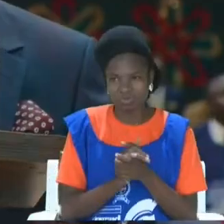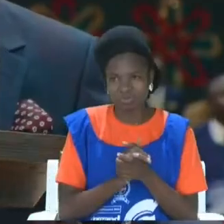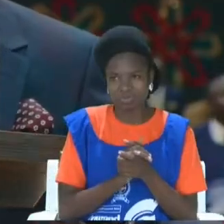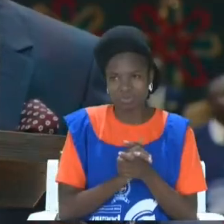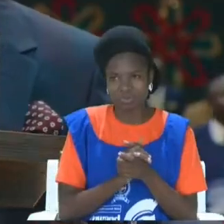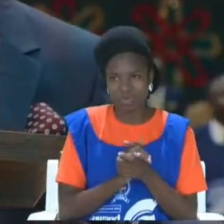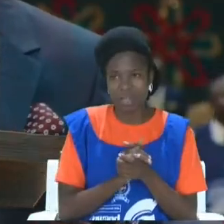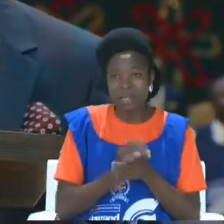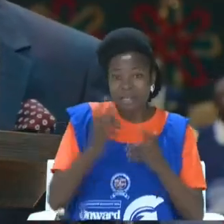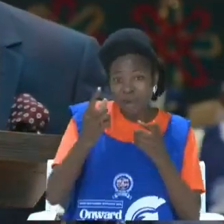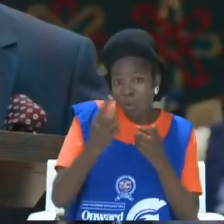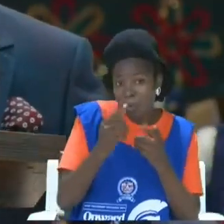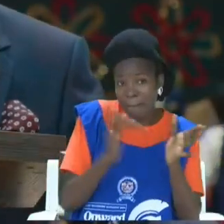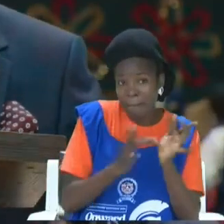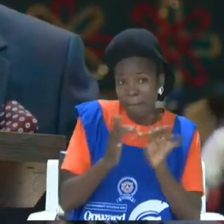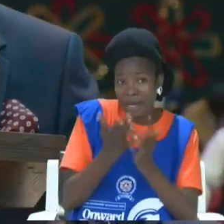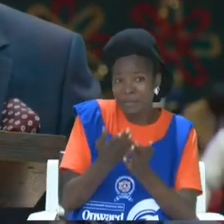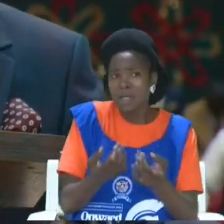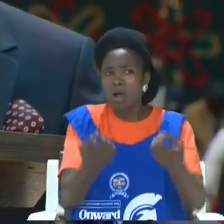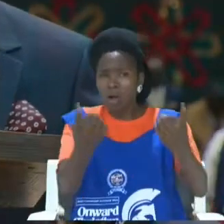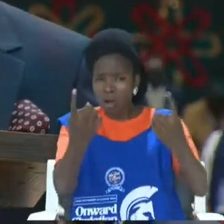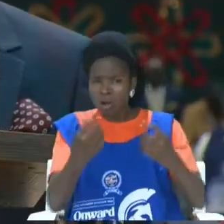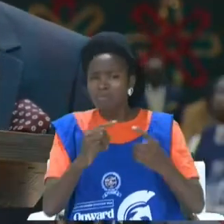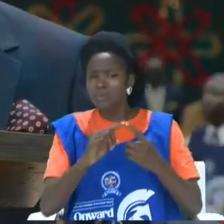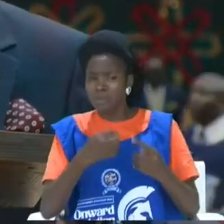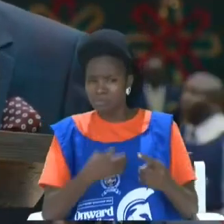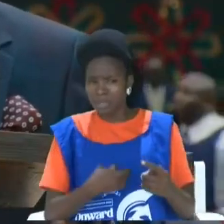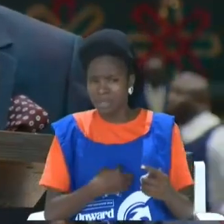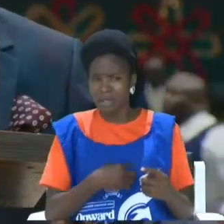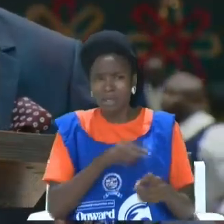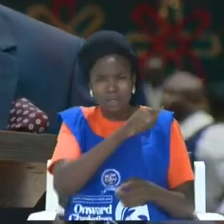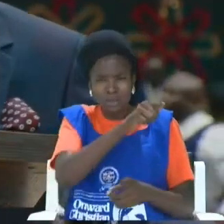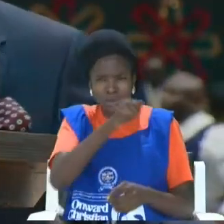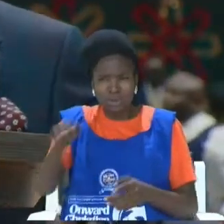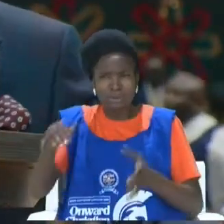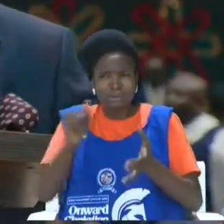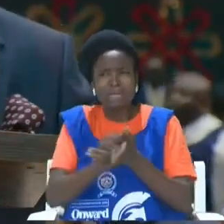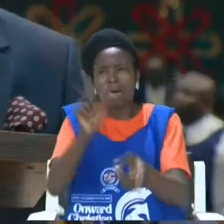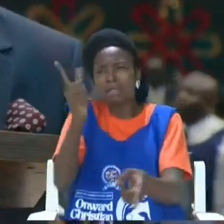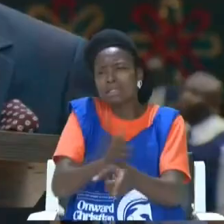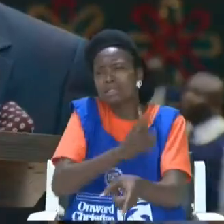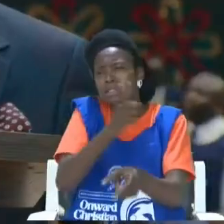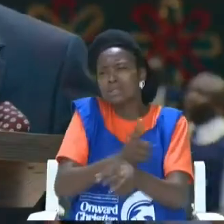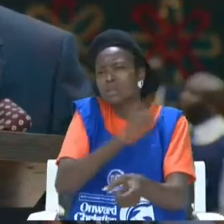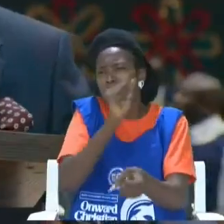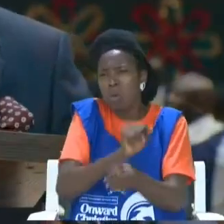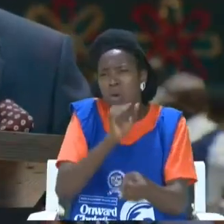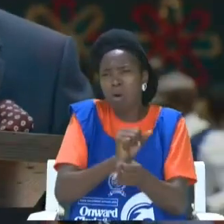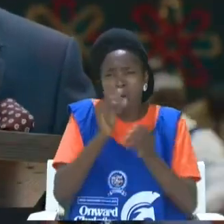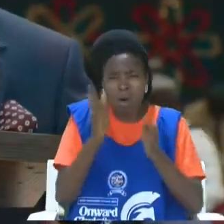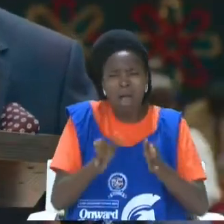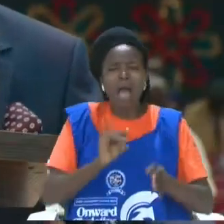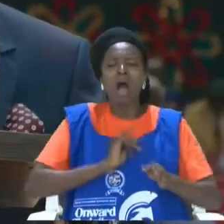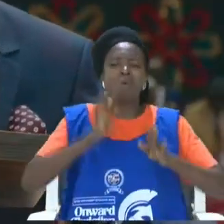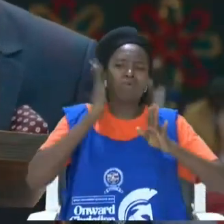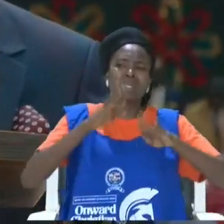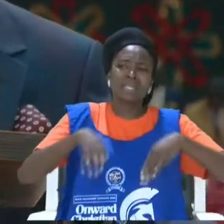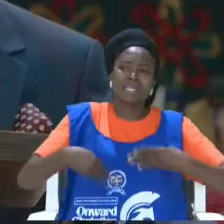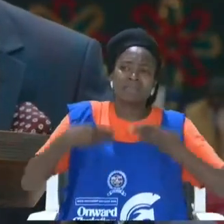The word of the Lord says, come unto me, you that labor and are heavy laden, I will give you rest.